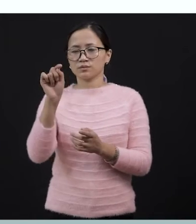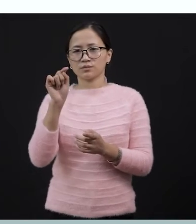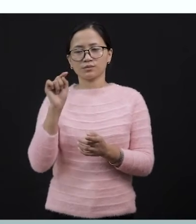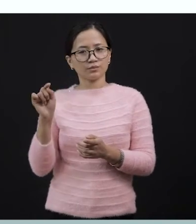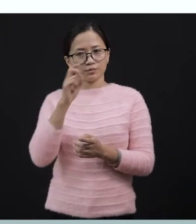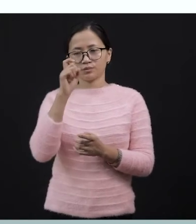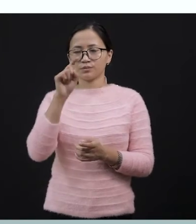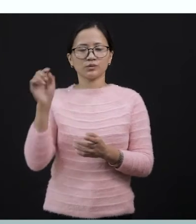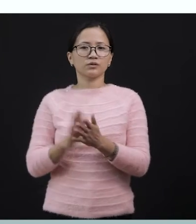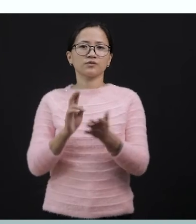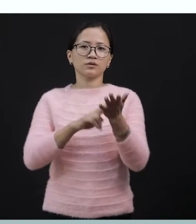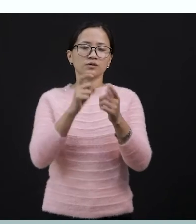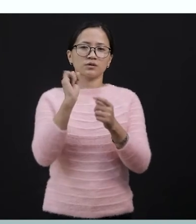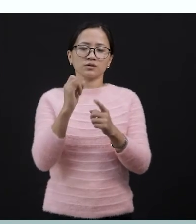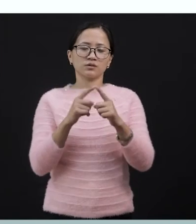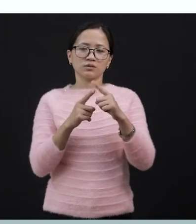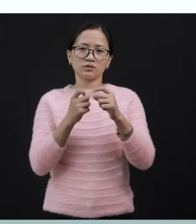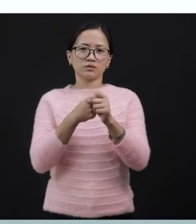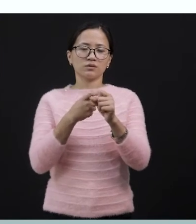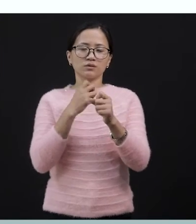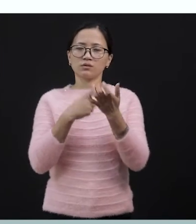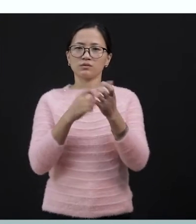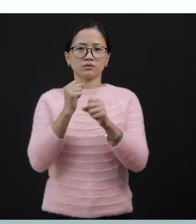78% of nitrogen in air.